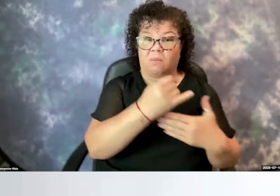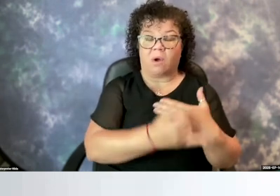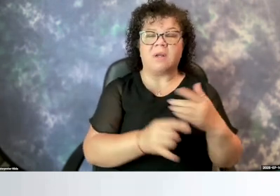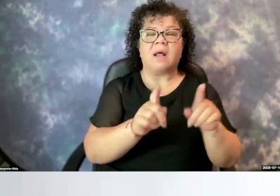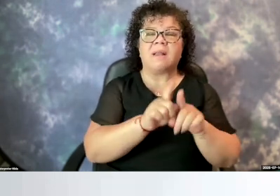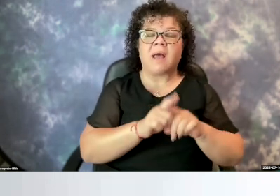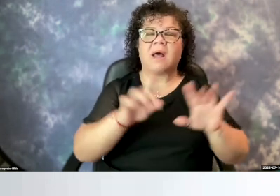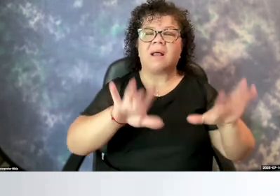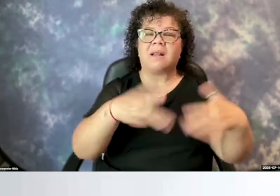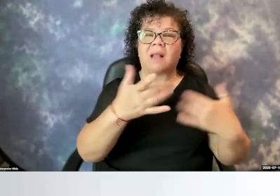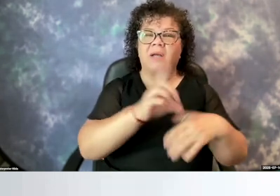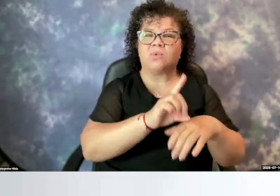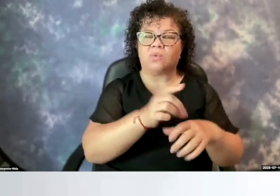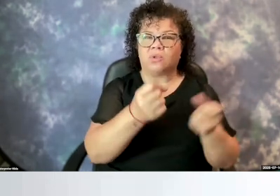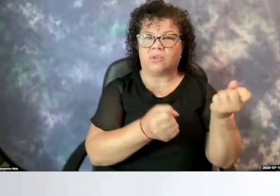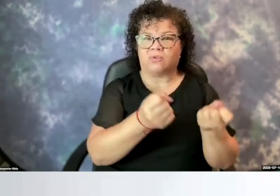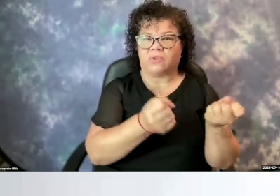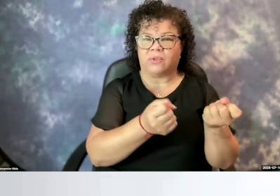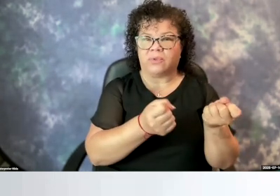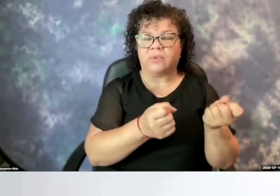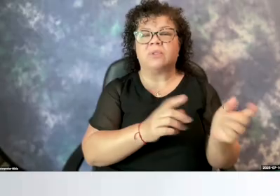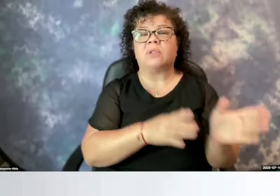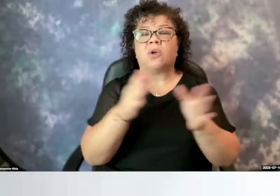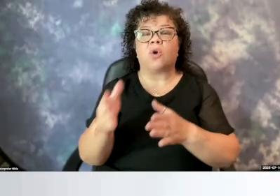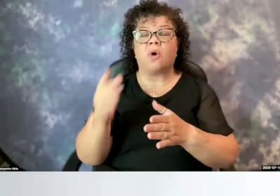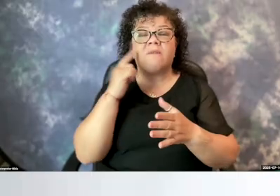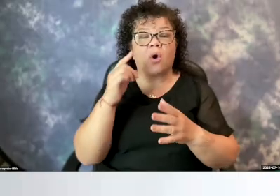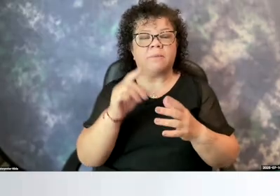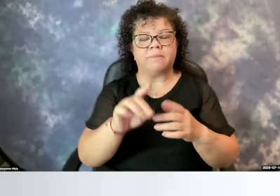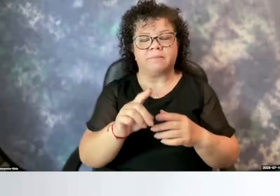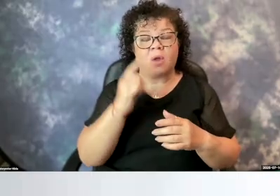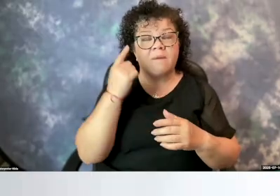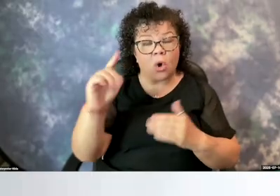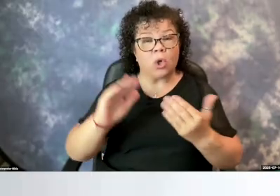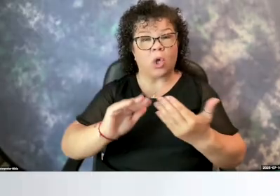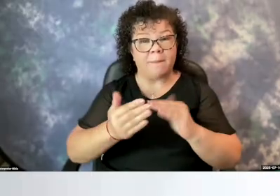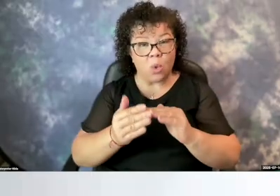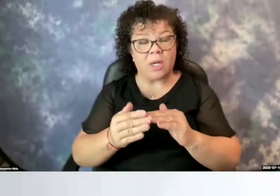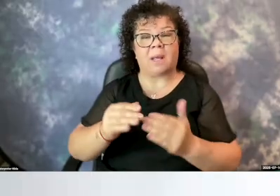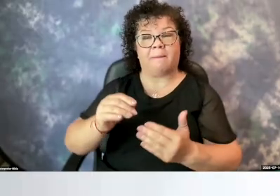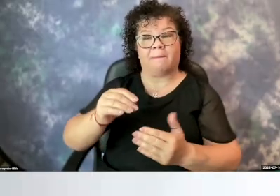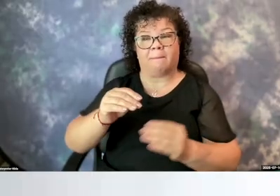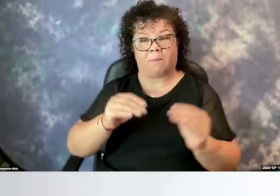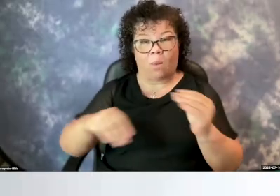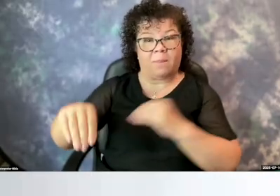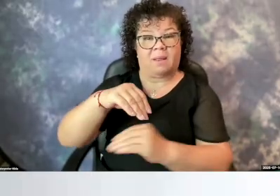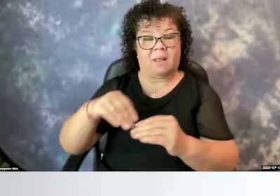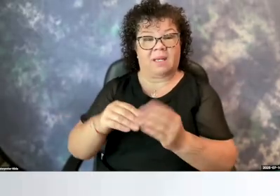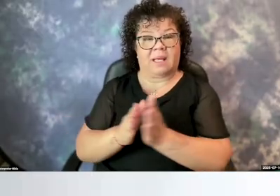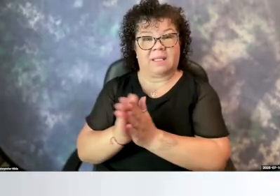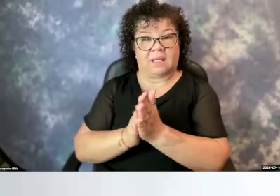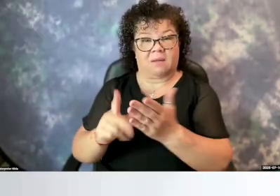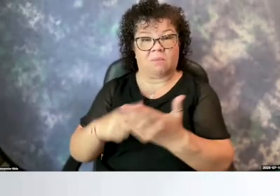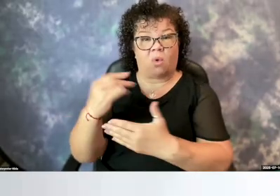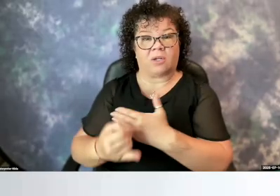in the presentation, we also refer to the individual incentive projects as light-duty vehicle purchase incentive projects. For